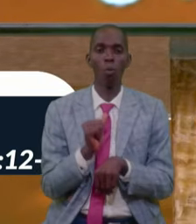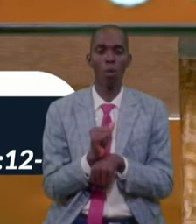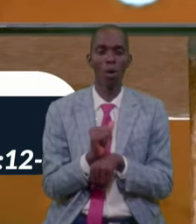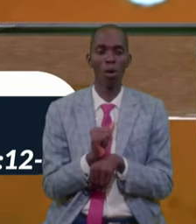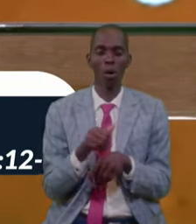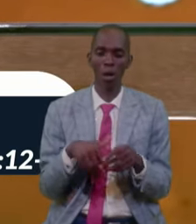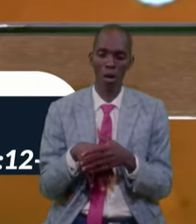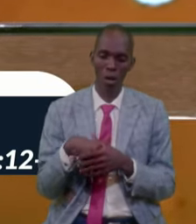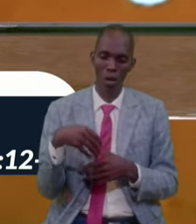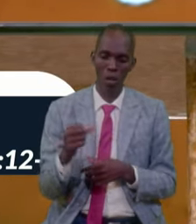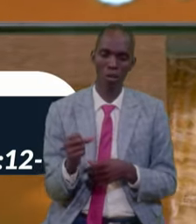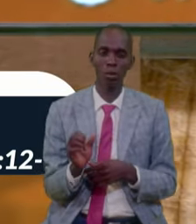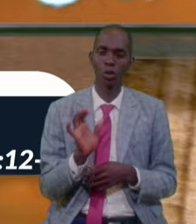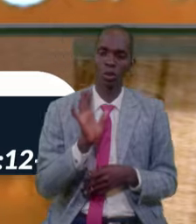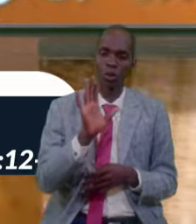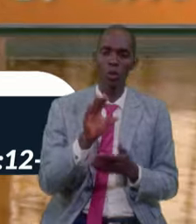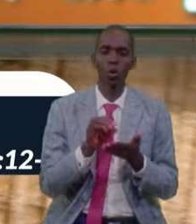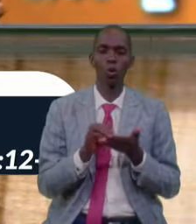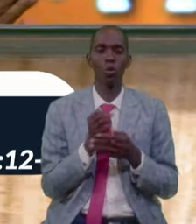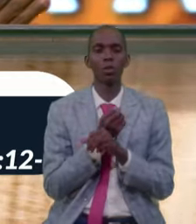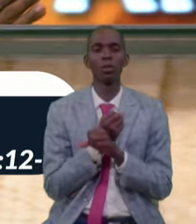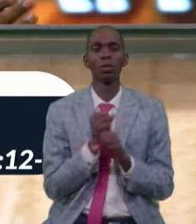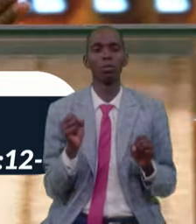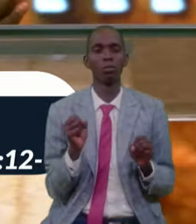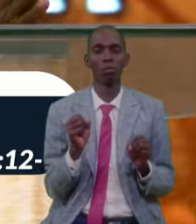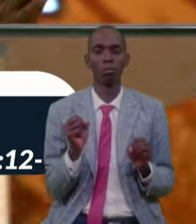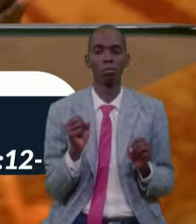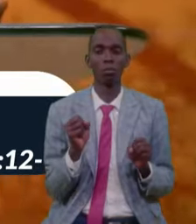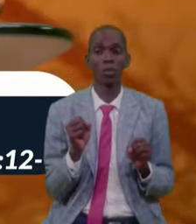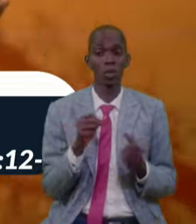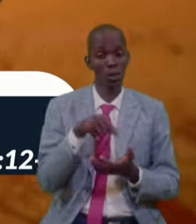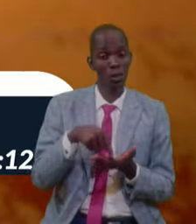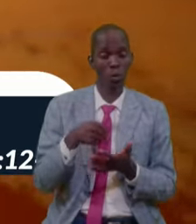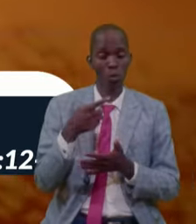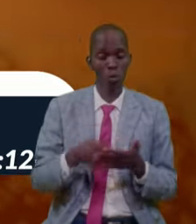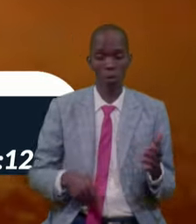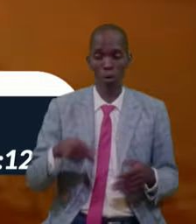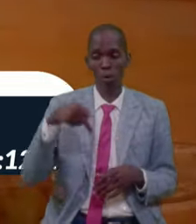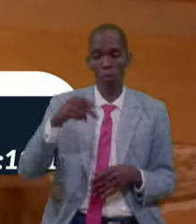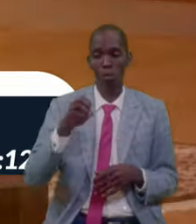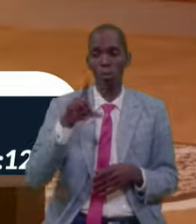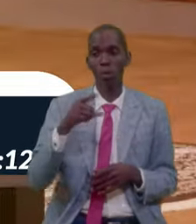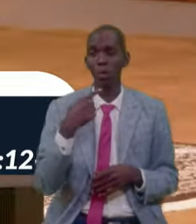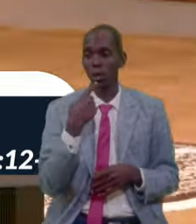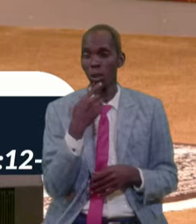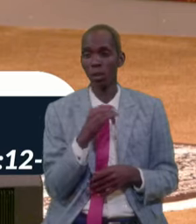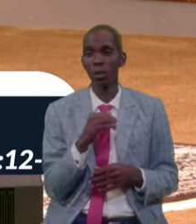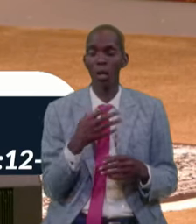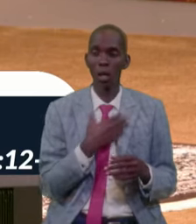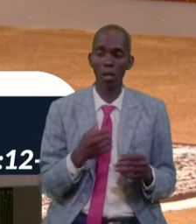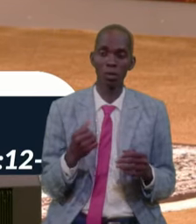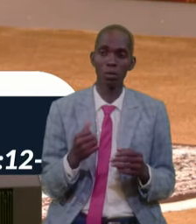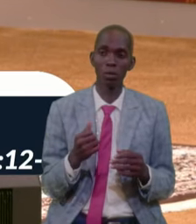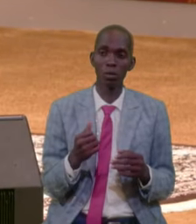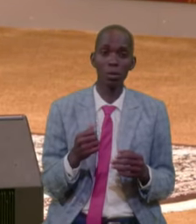out your own salvation. This Paul the Apostle, by the Spirit of God. This is